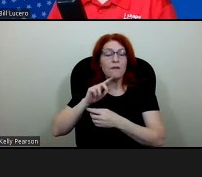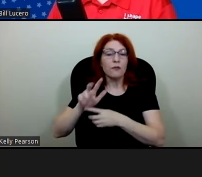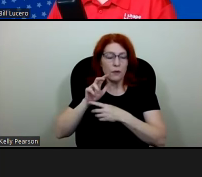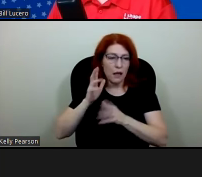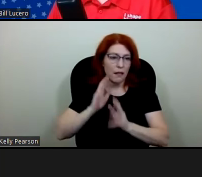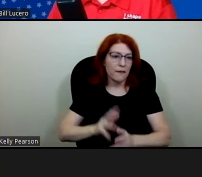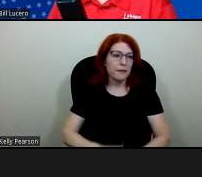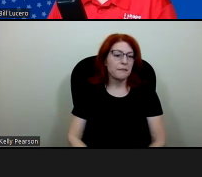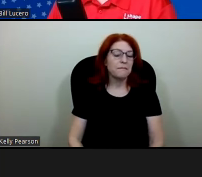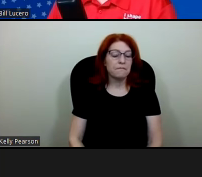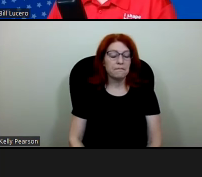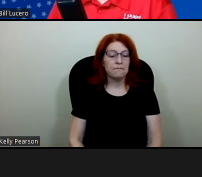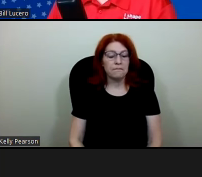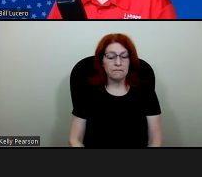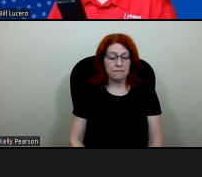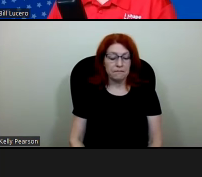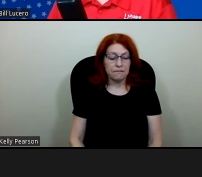left also.